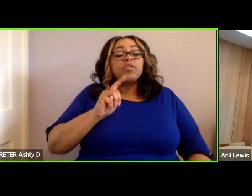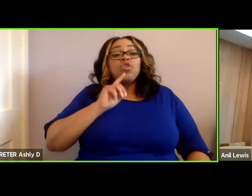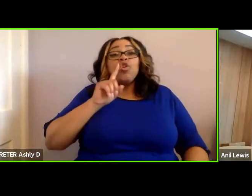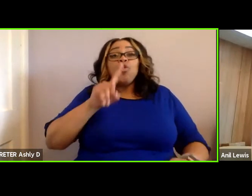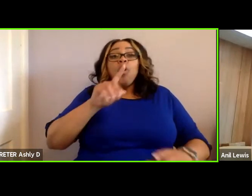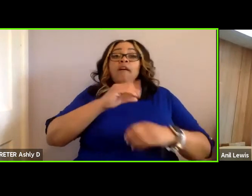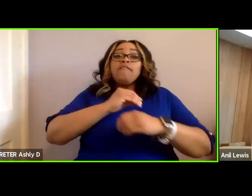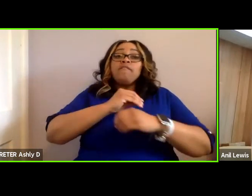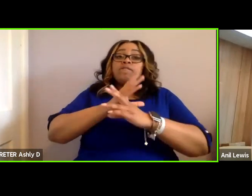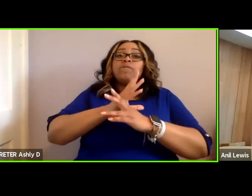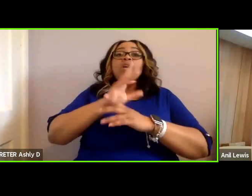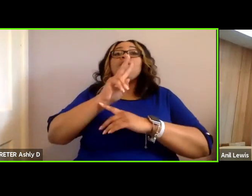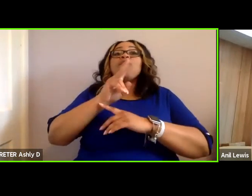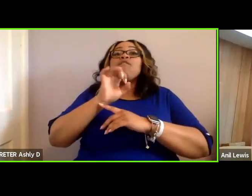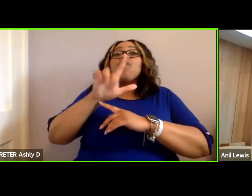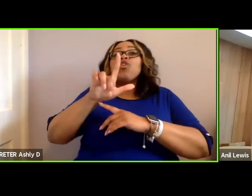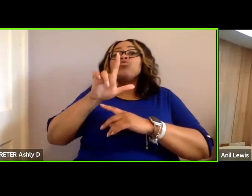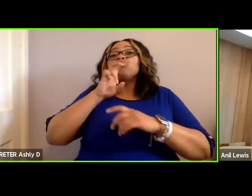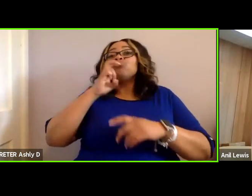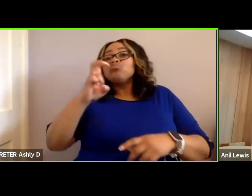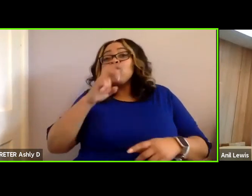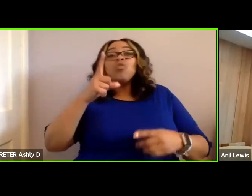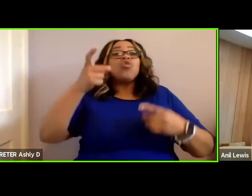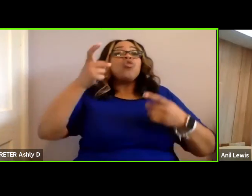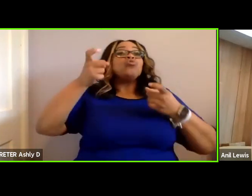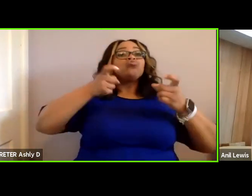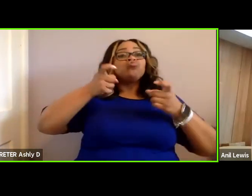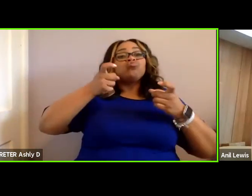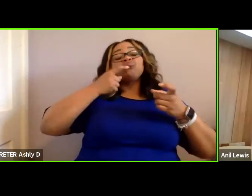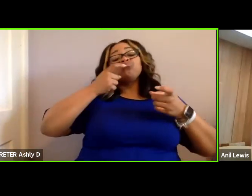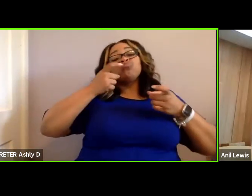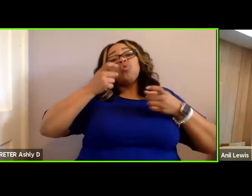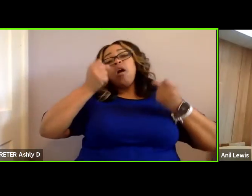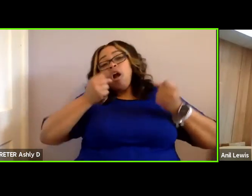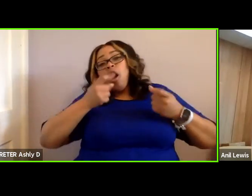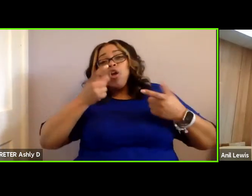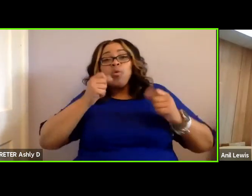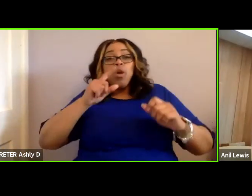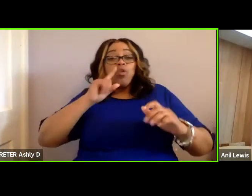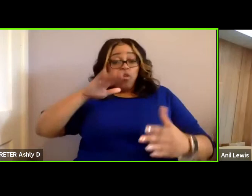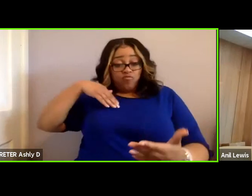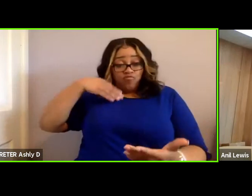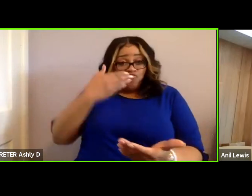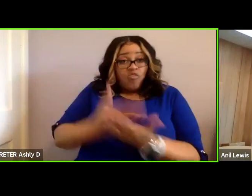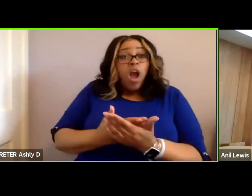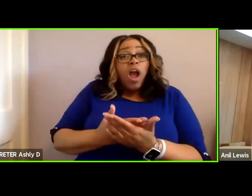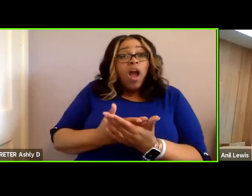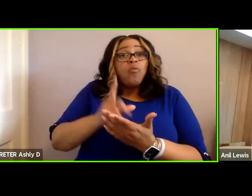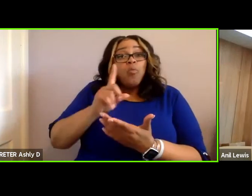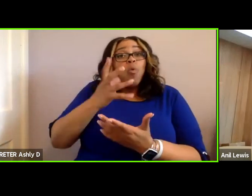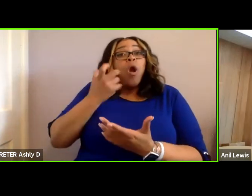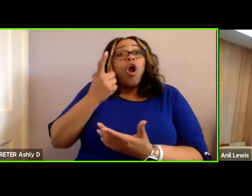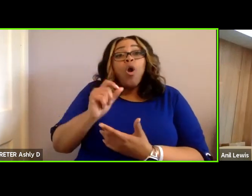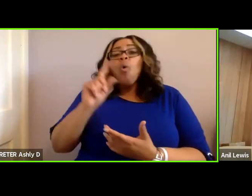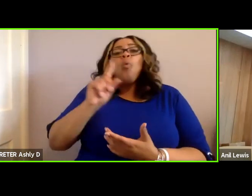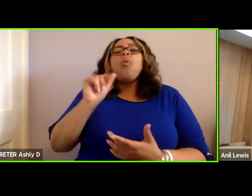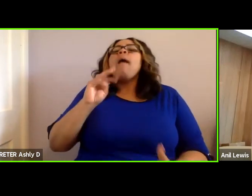gotten the information that you wanted, you control the car in the way that you want to, and you've arrived at your destination. Where am